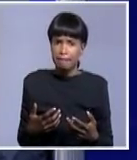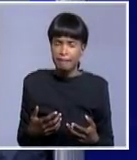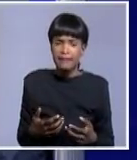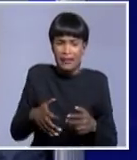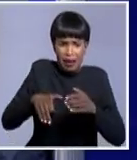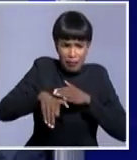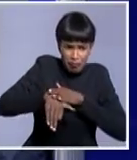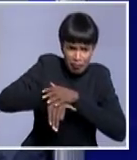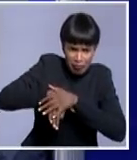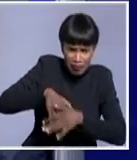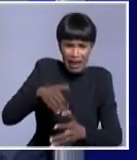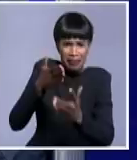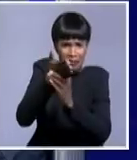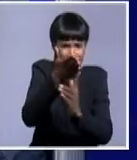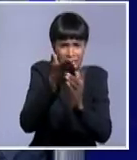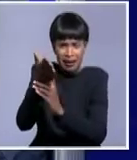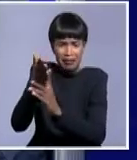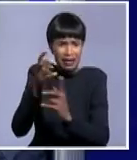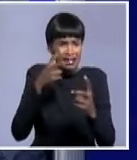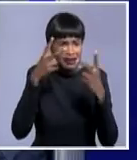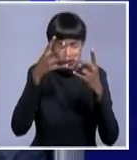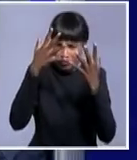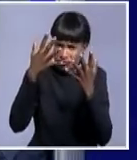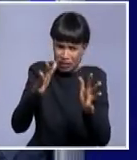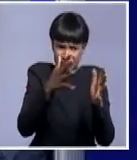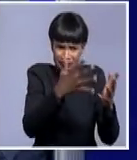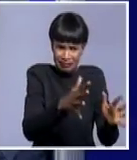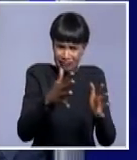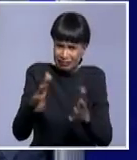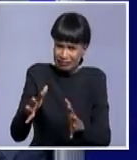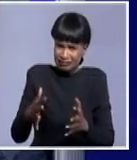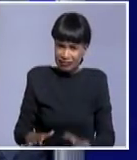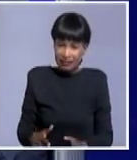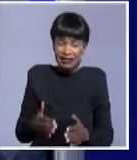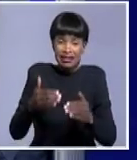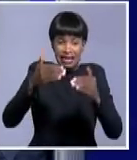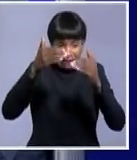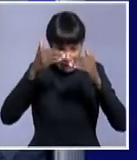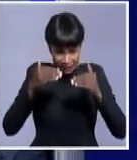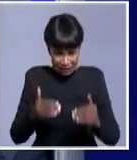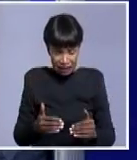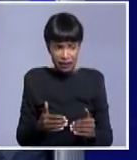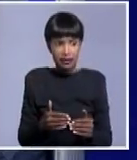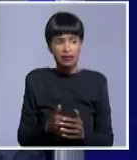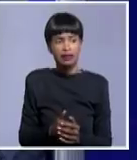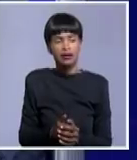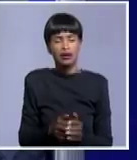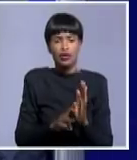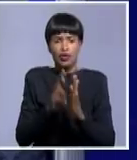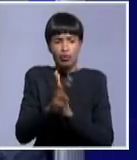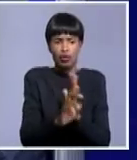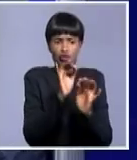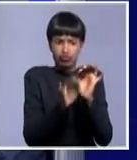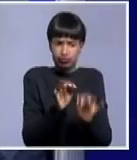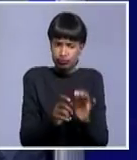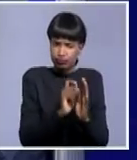we have visited all the 14 regions in the country, and then afterwards we compiled a report on our consultations.